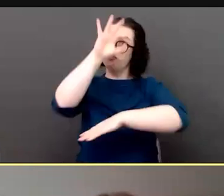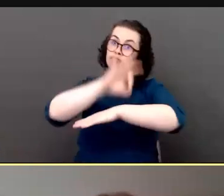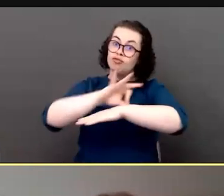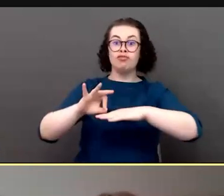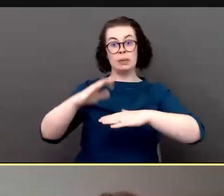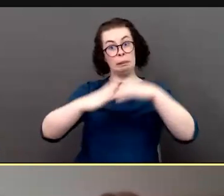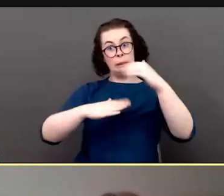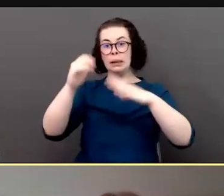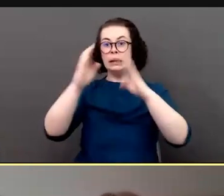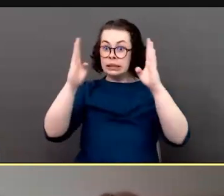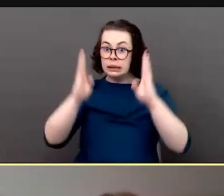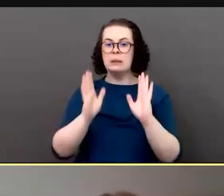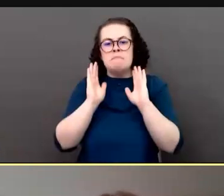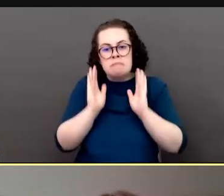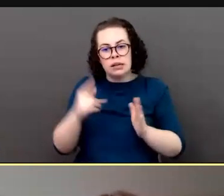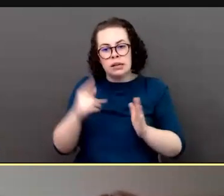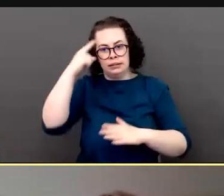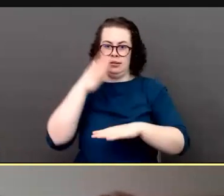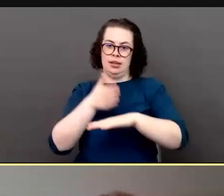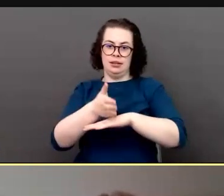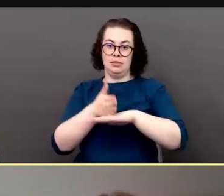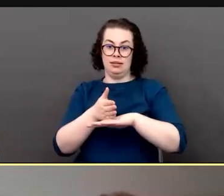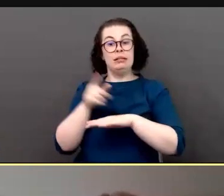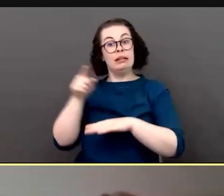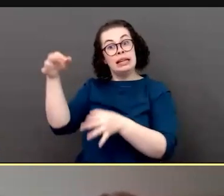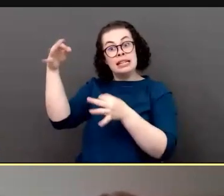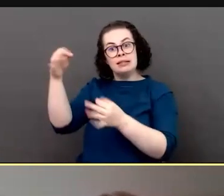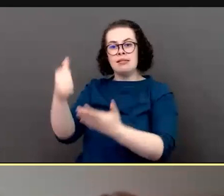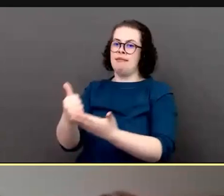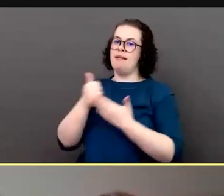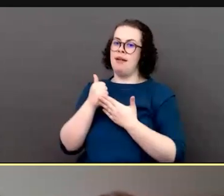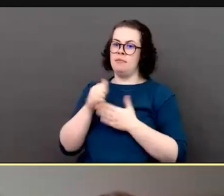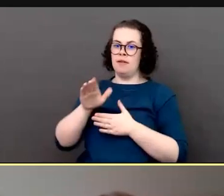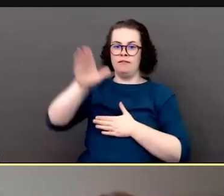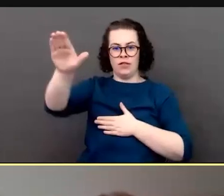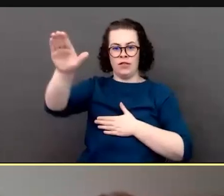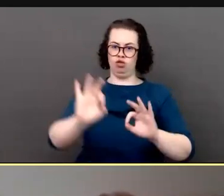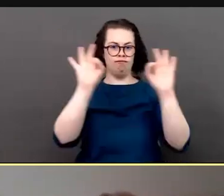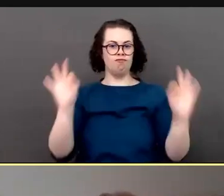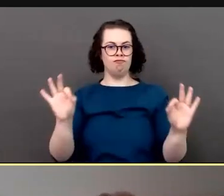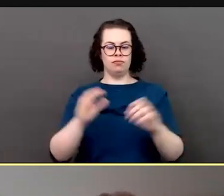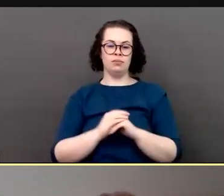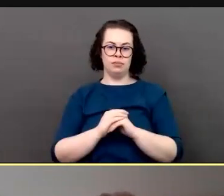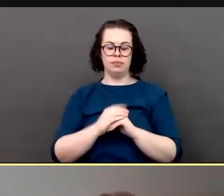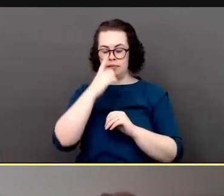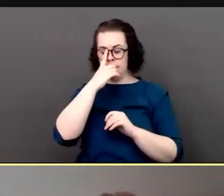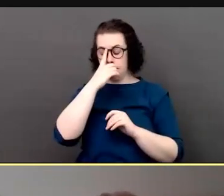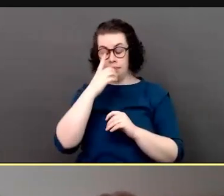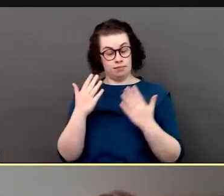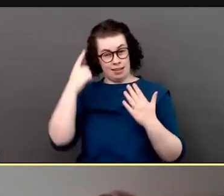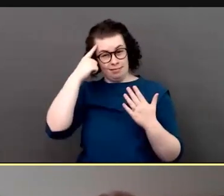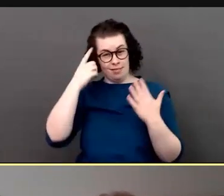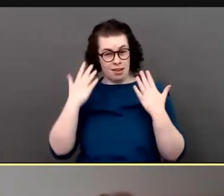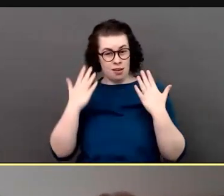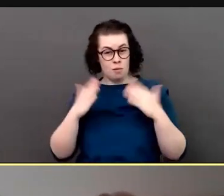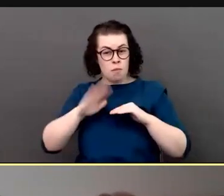basis for our future work. More and more of our European policies are making the point of the need to build accessible